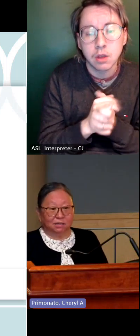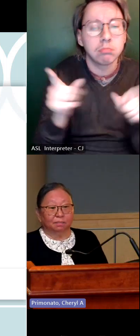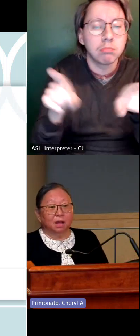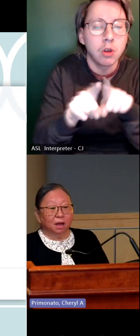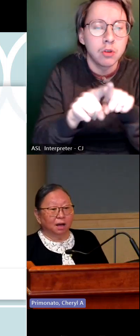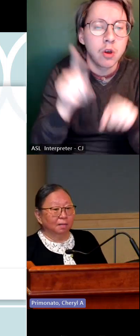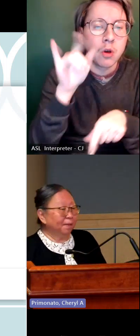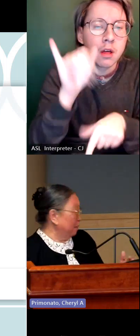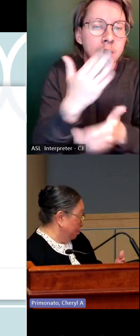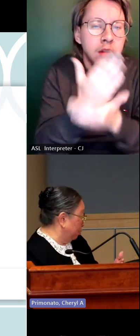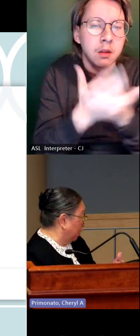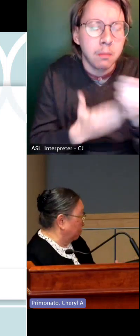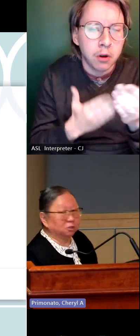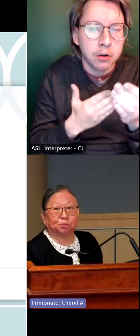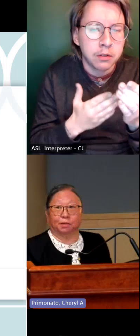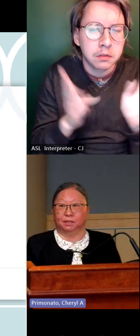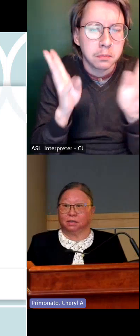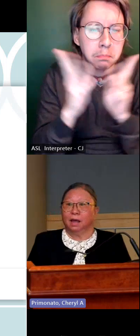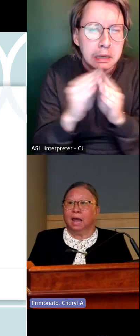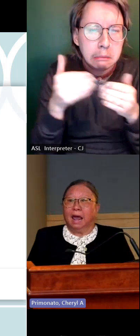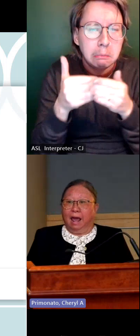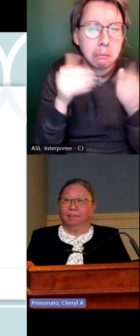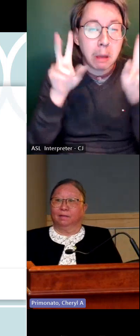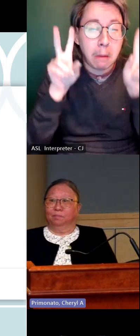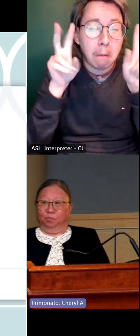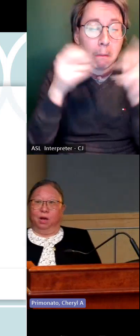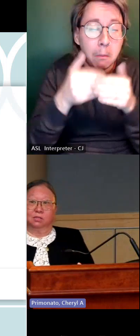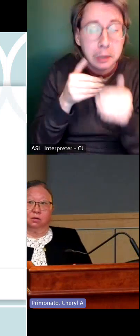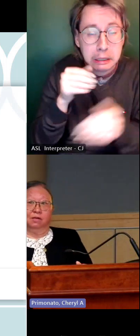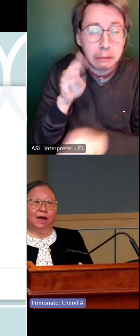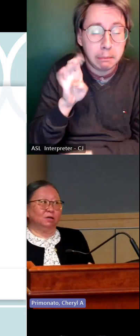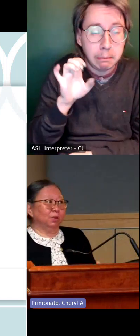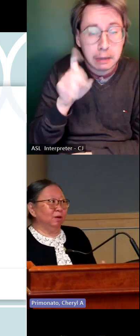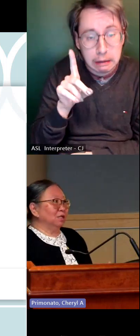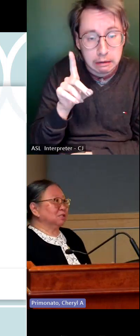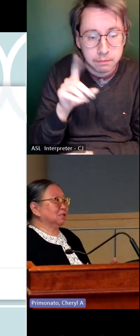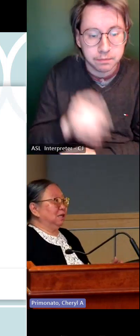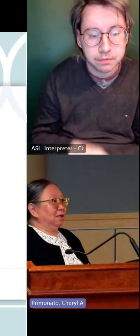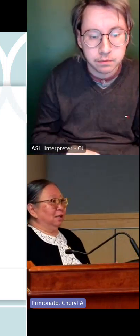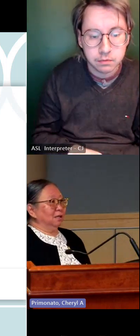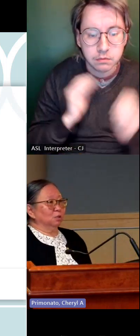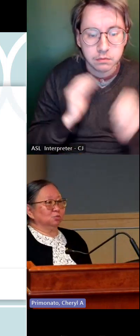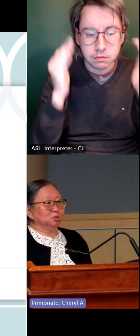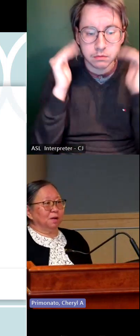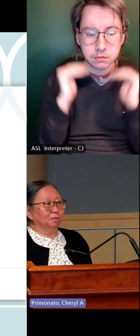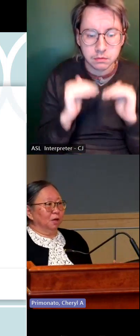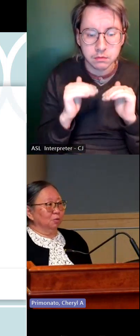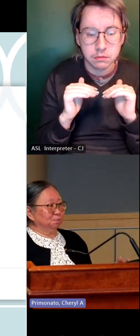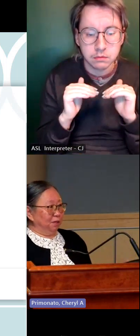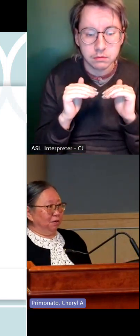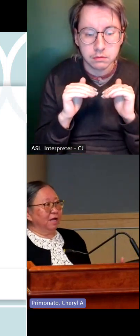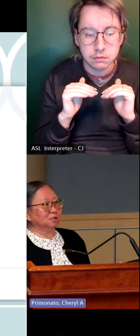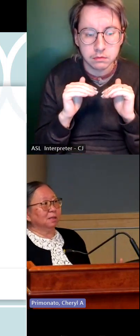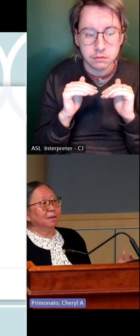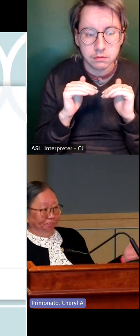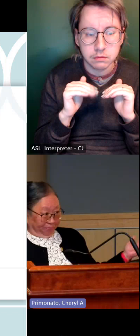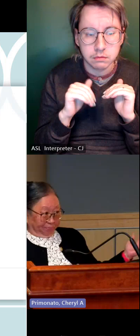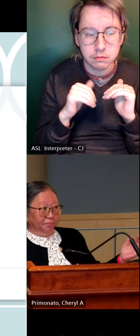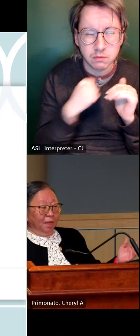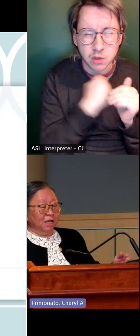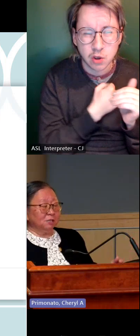an addendum by the procurement departments. And then we also evaluate once the lowest bidder